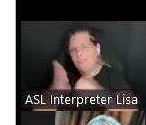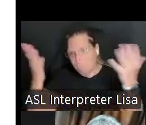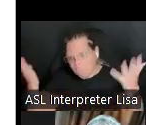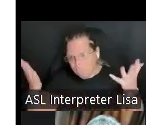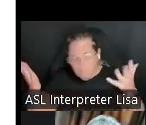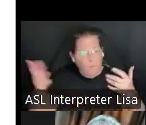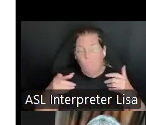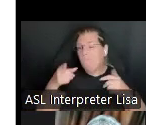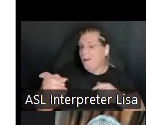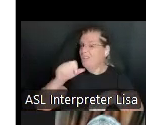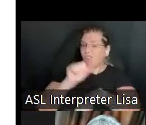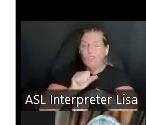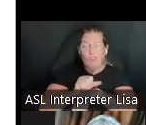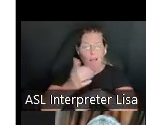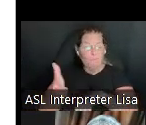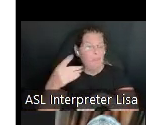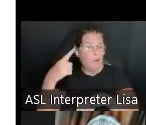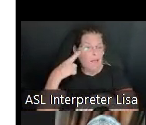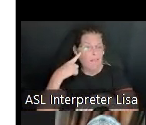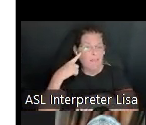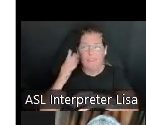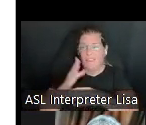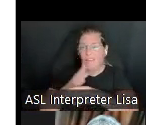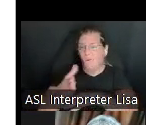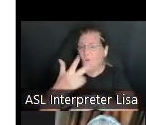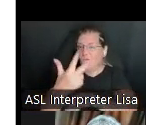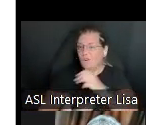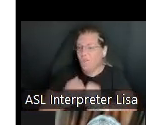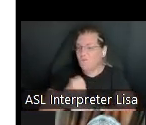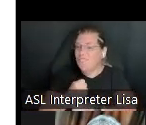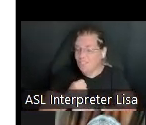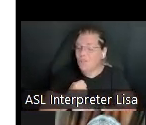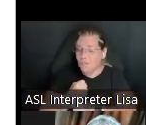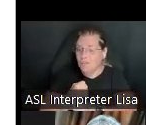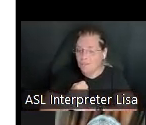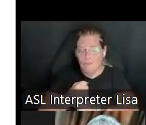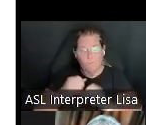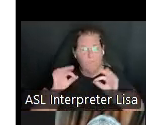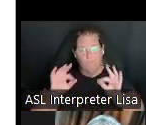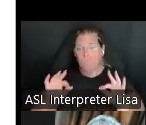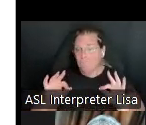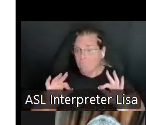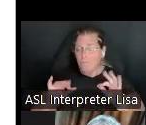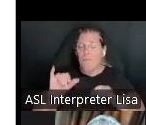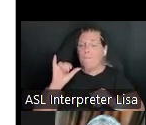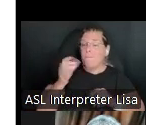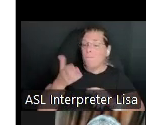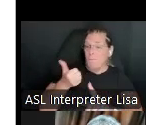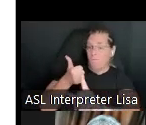successfully employed there for, I think, a little over 3 years before. So for that